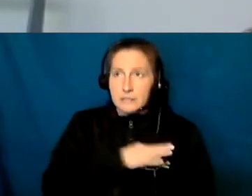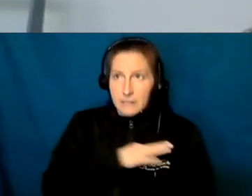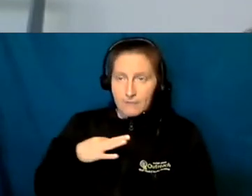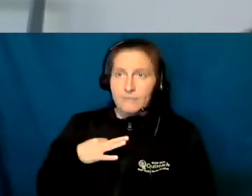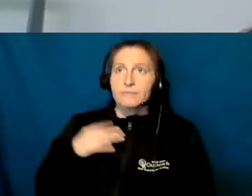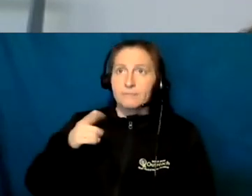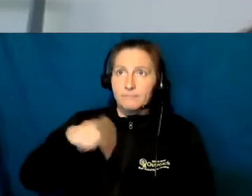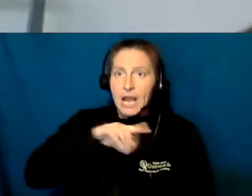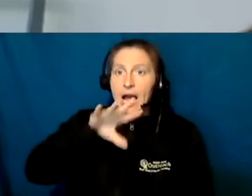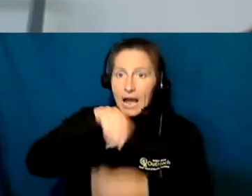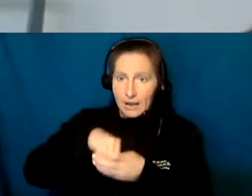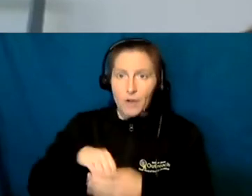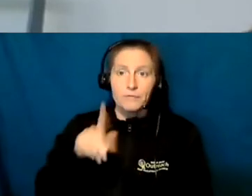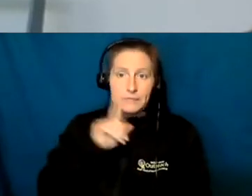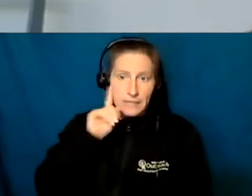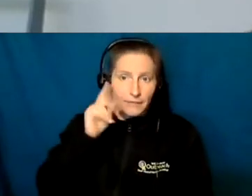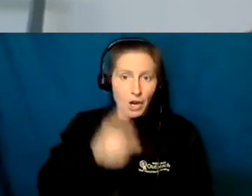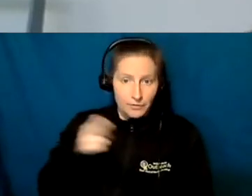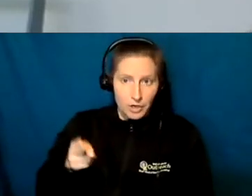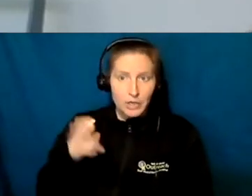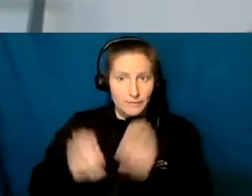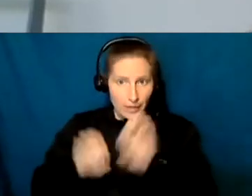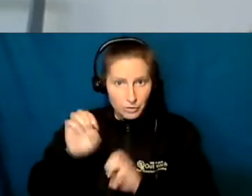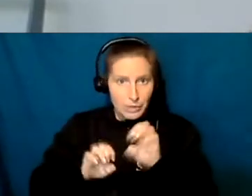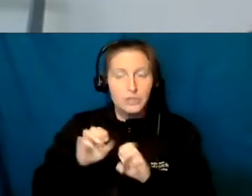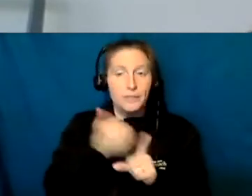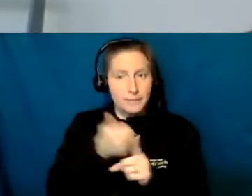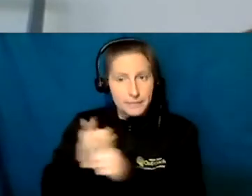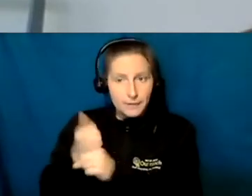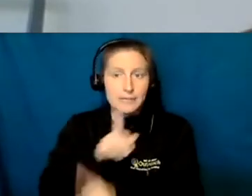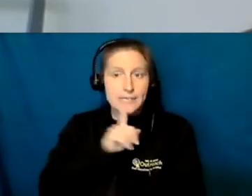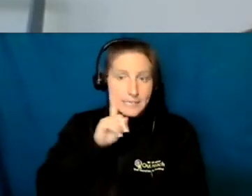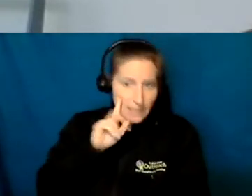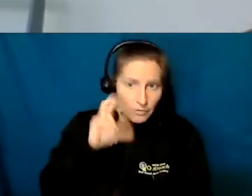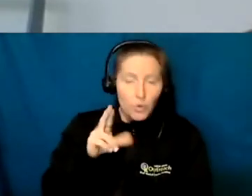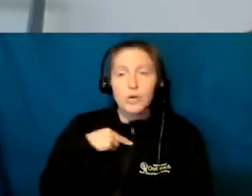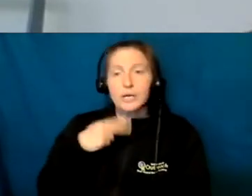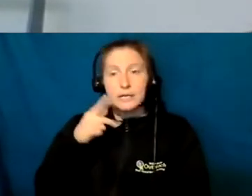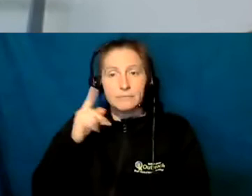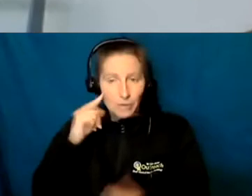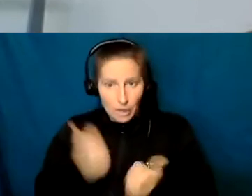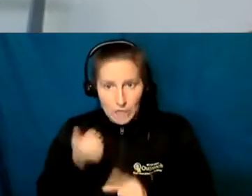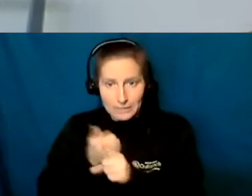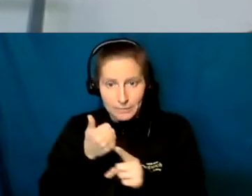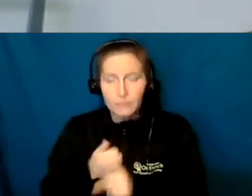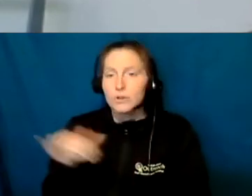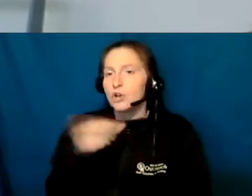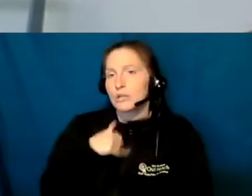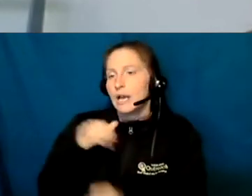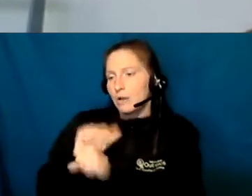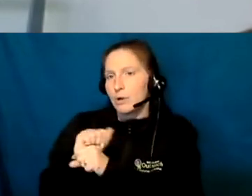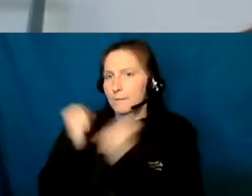hearing evaluation team, who themselves have a hearing loss or are deaf. And I work with a lot of interpreters